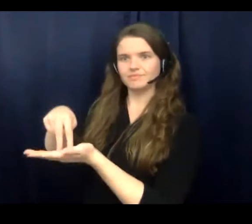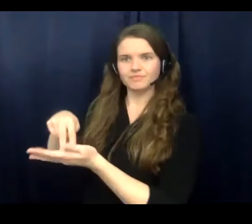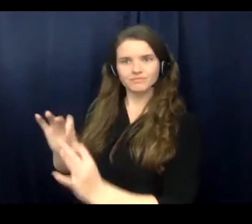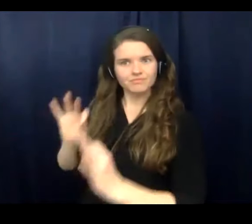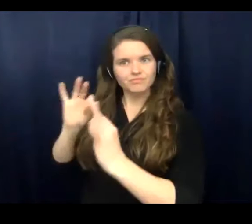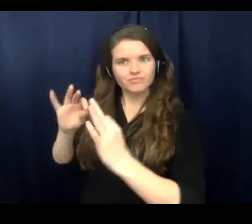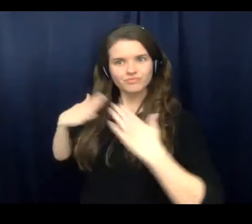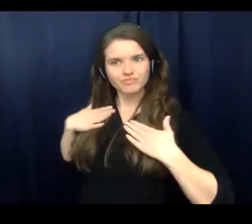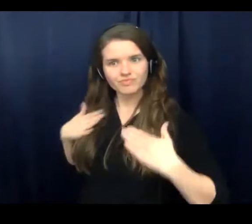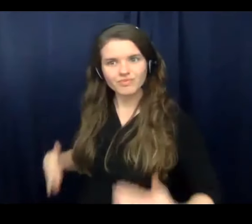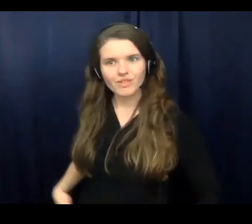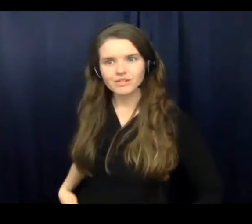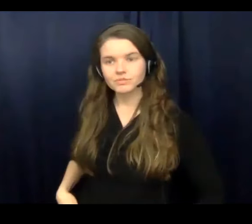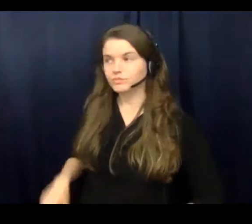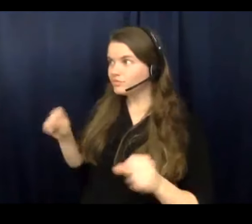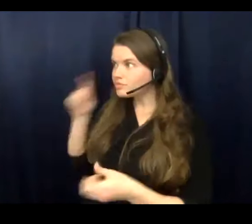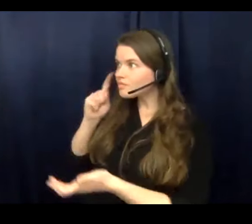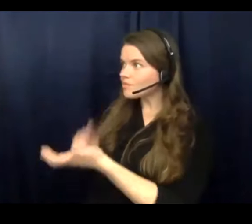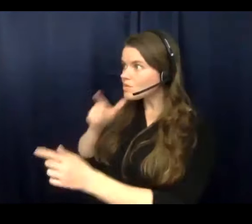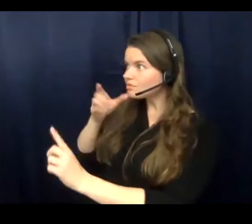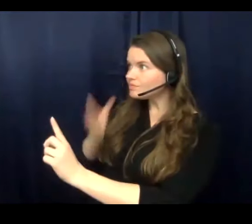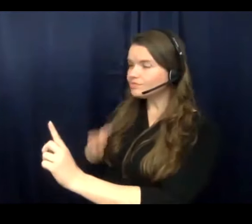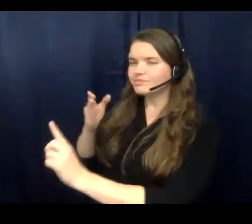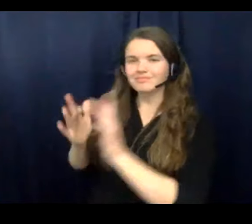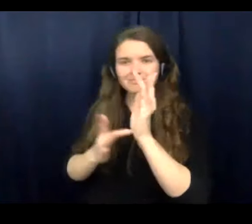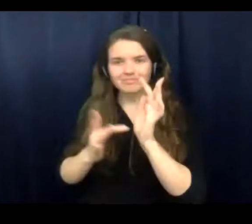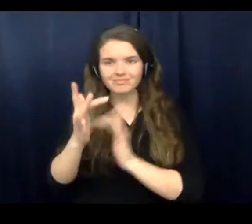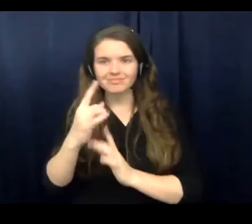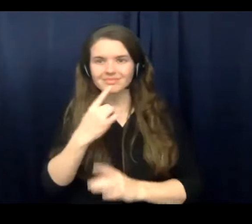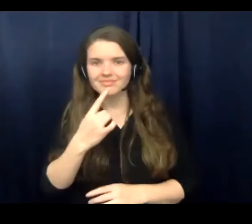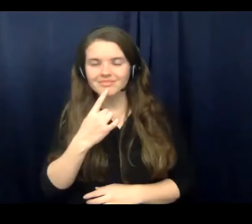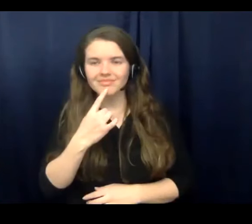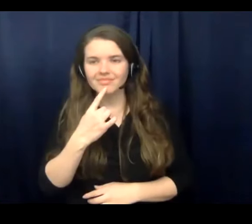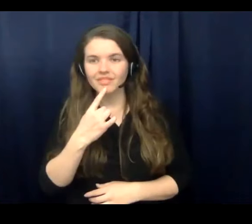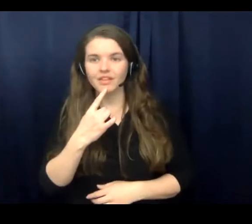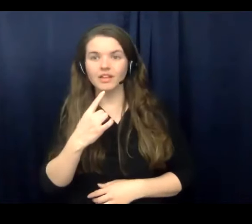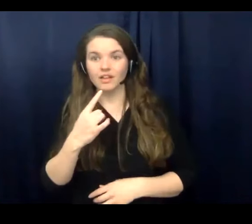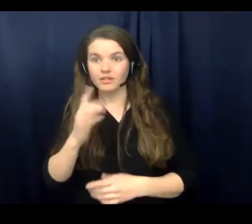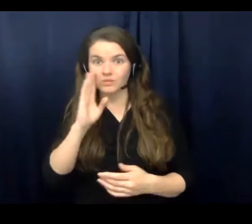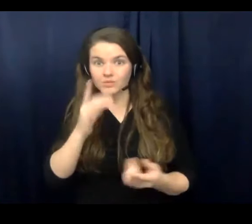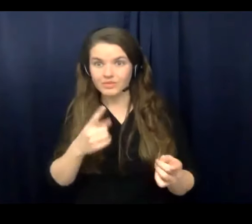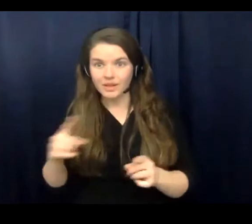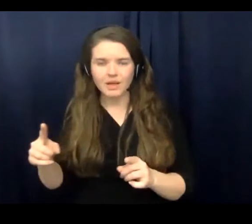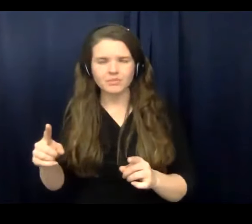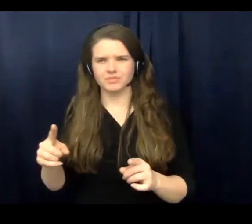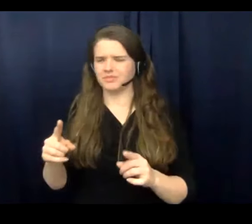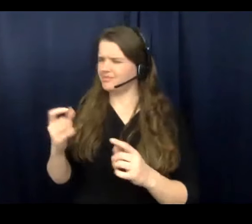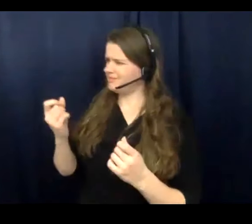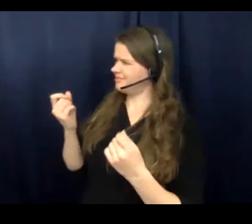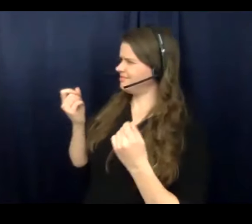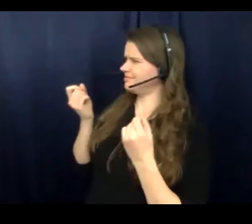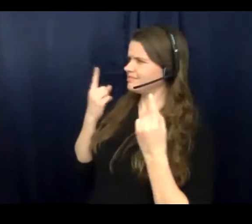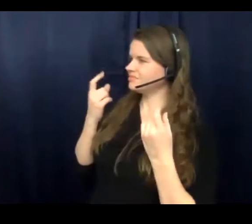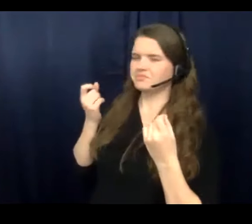body, recognizable by other people. And Jesus said, "Listen, this is what's going to happen." Well, it's so far they could not conceive of such a